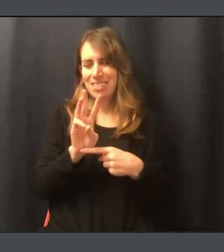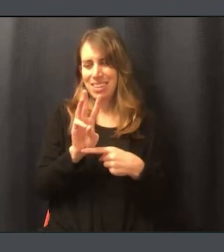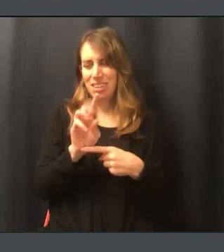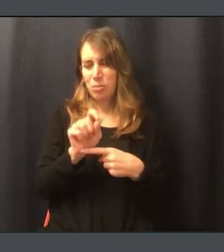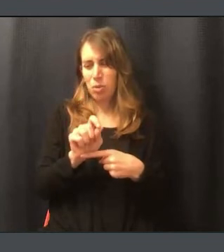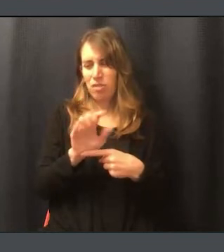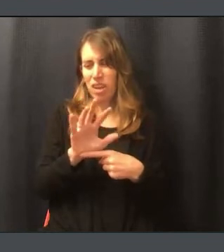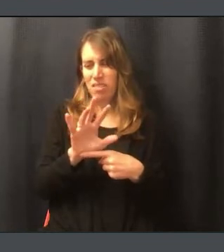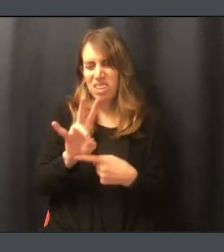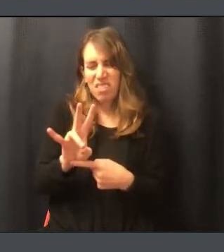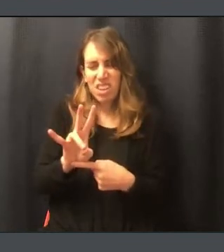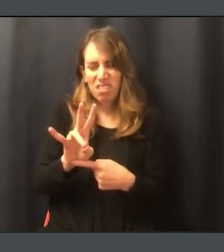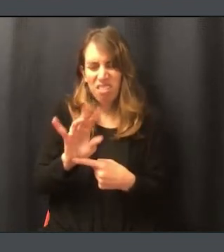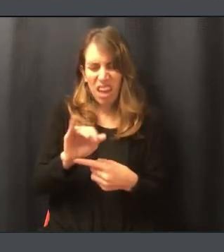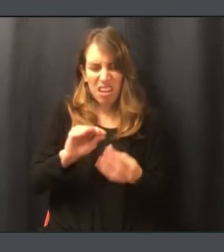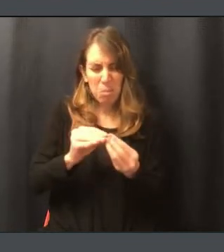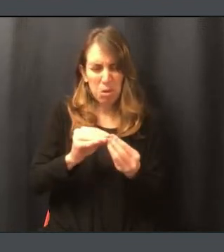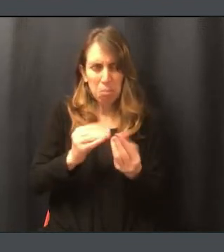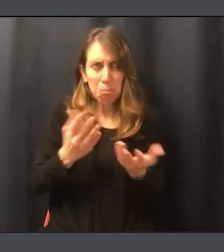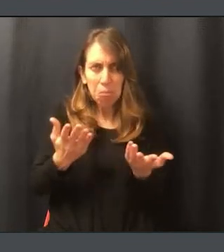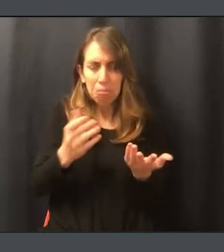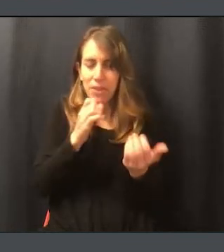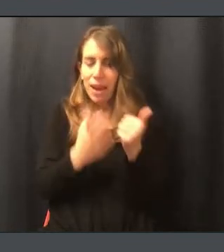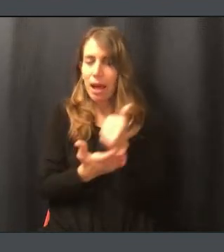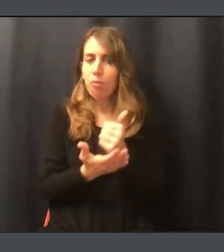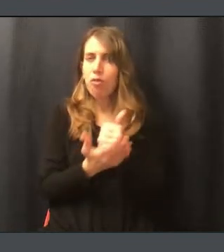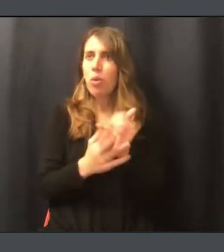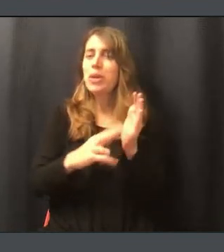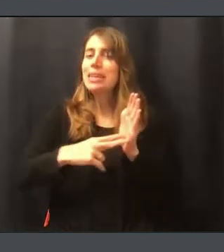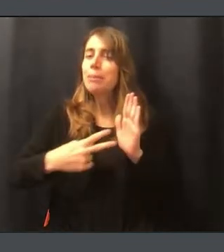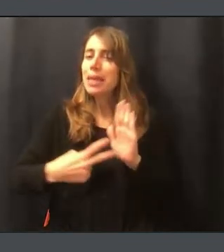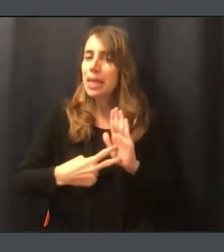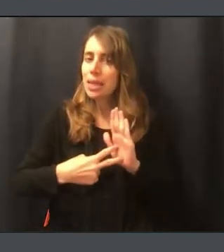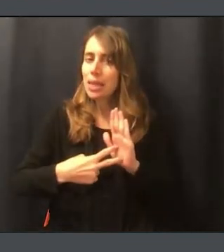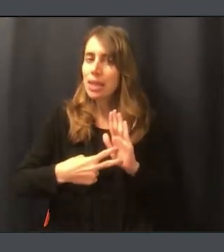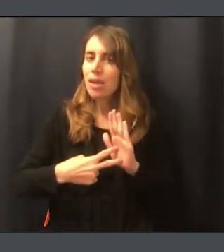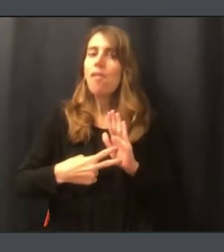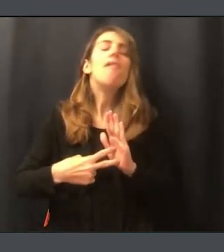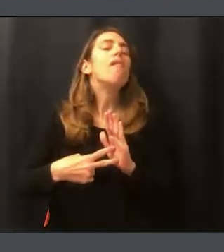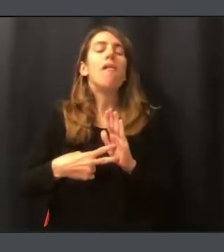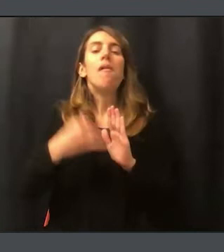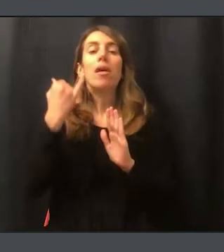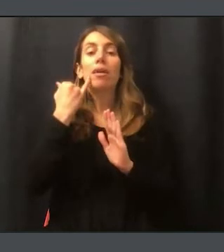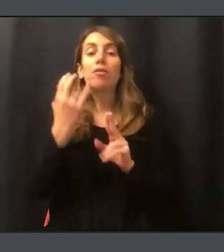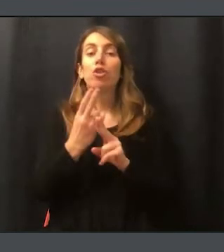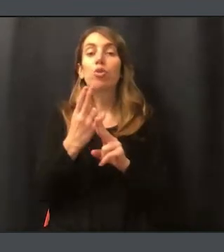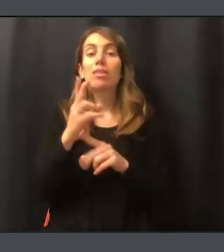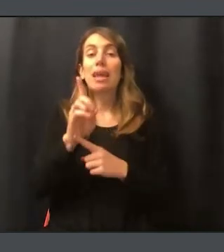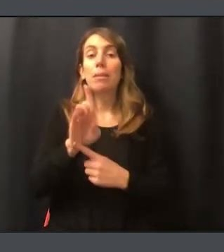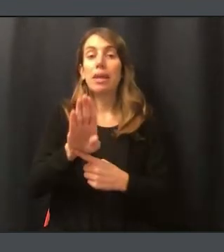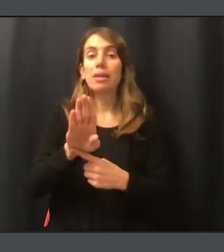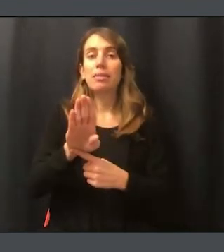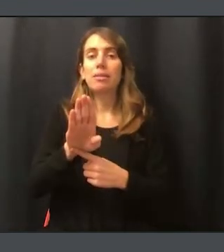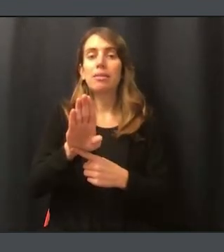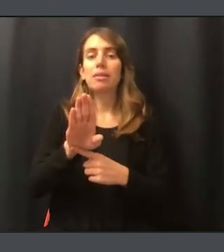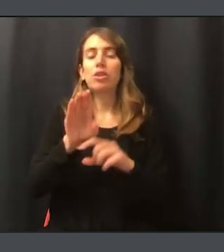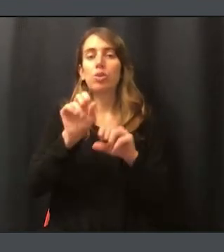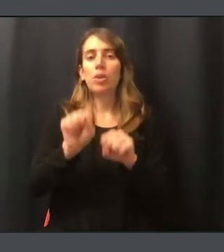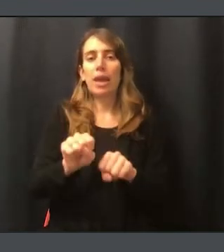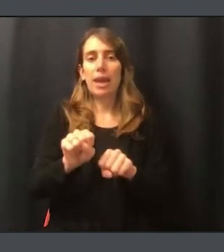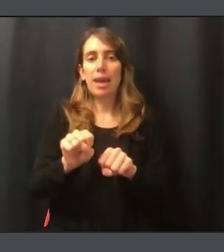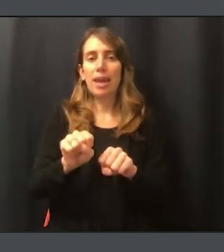5.1, that's not super helpful, right? It's like, well, what is it? What does that mean, right? If you use these databases, you can then actually get